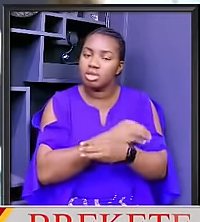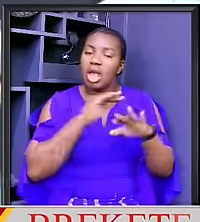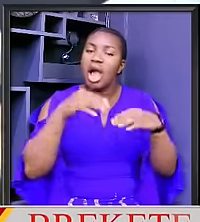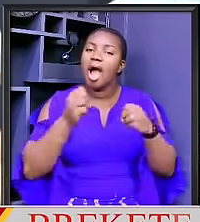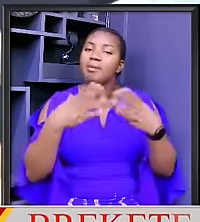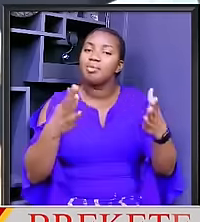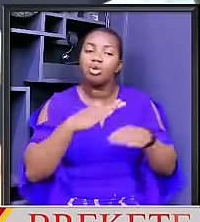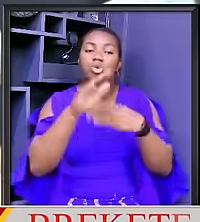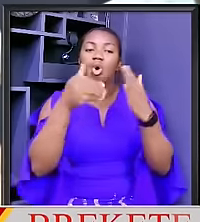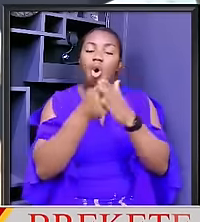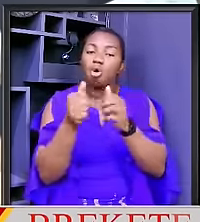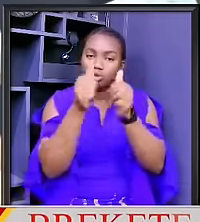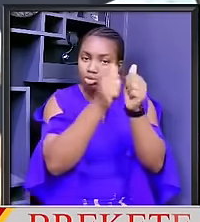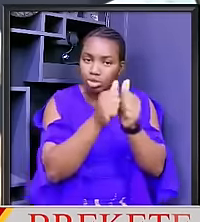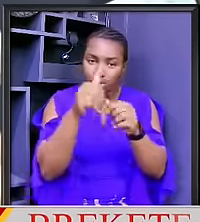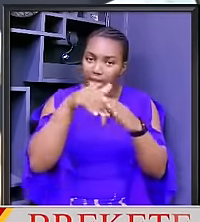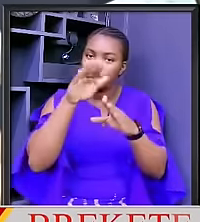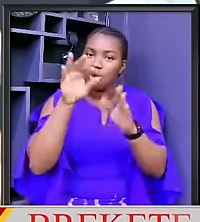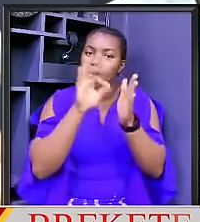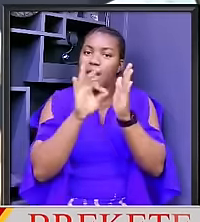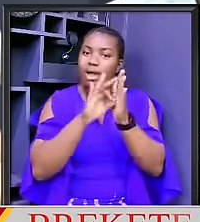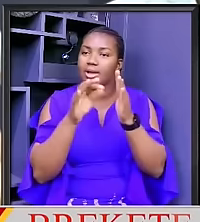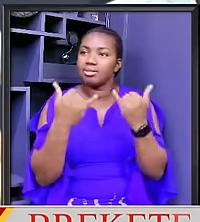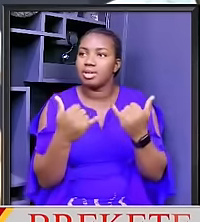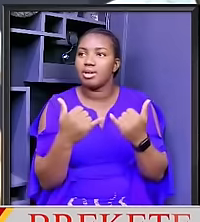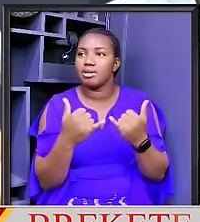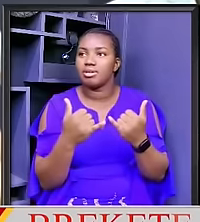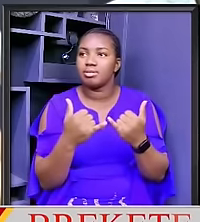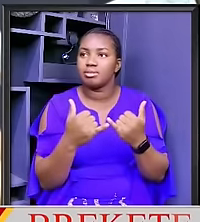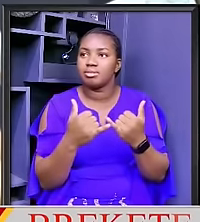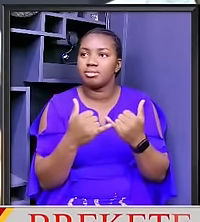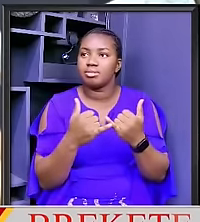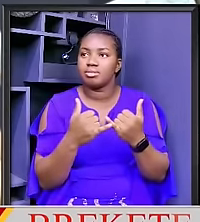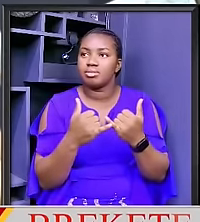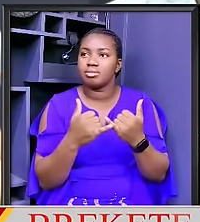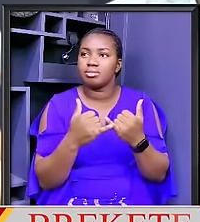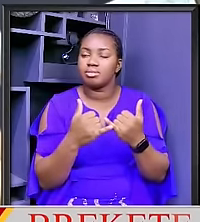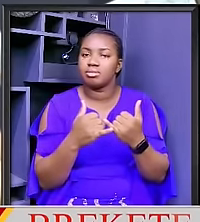How much altogether they for the account now? About